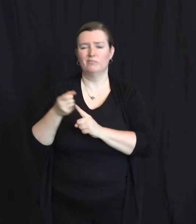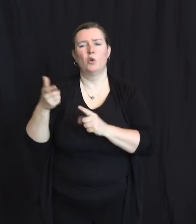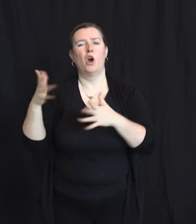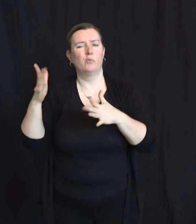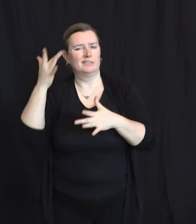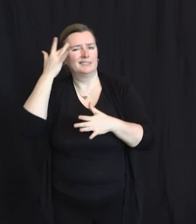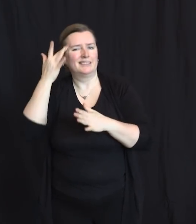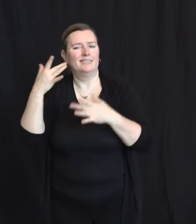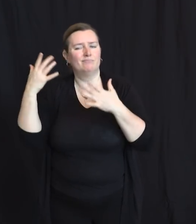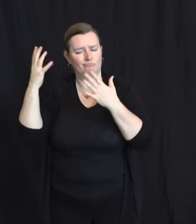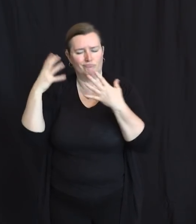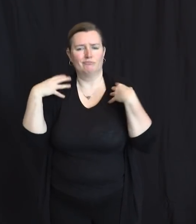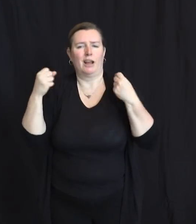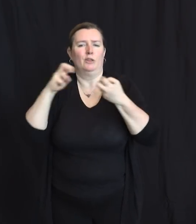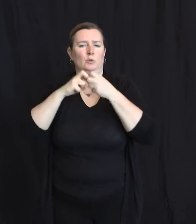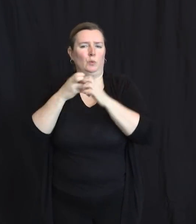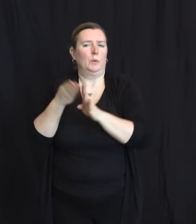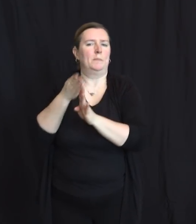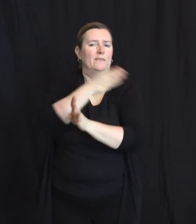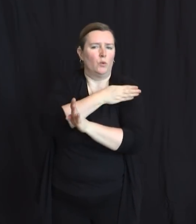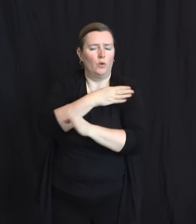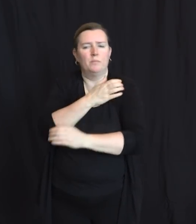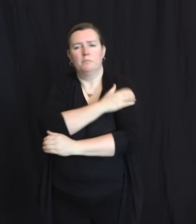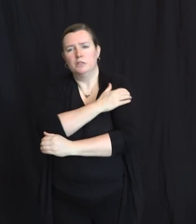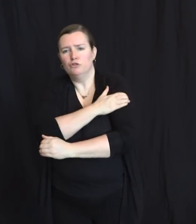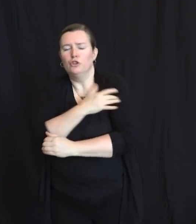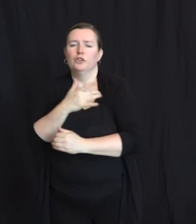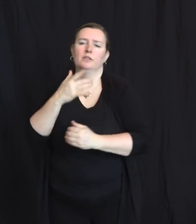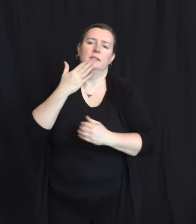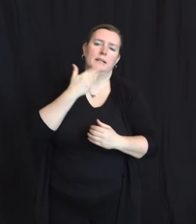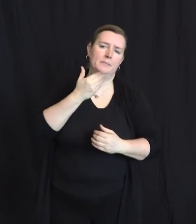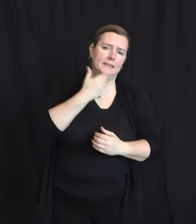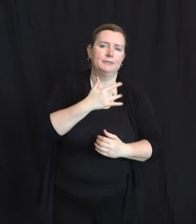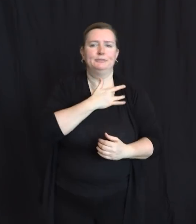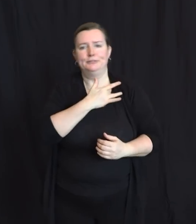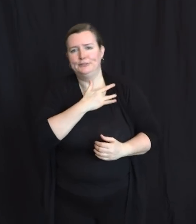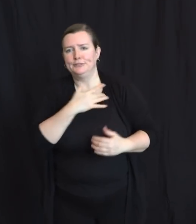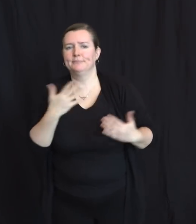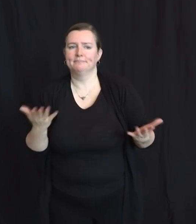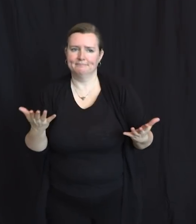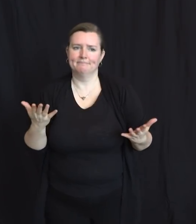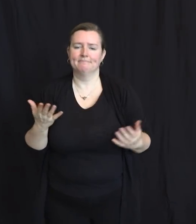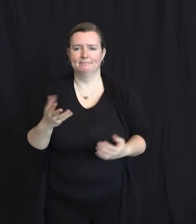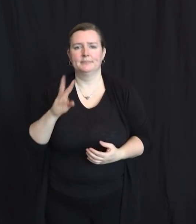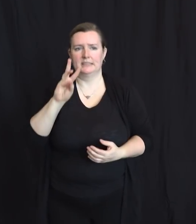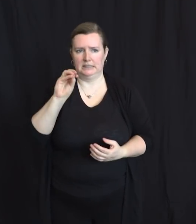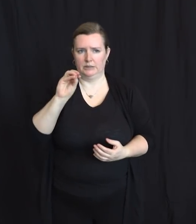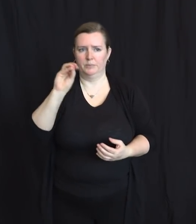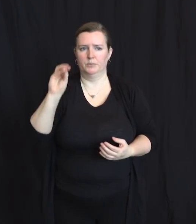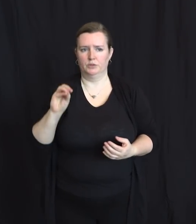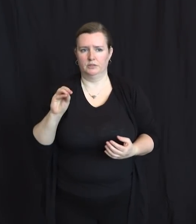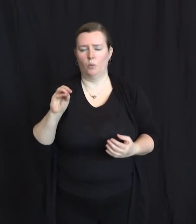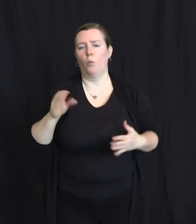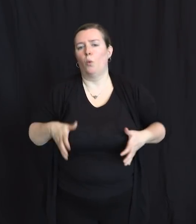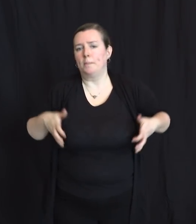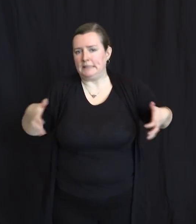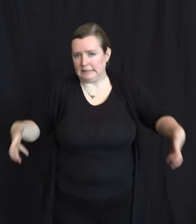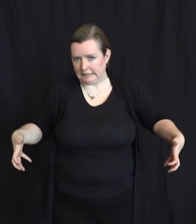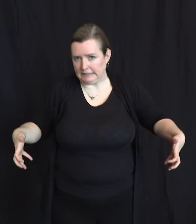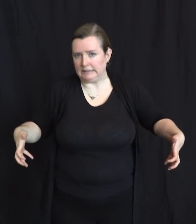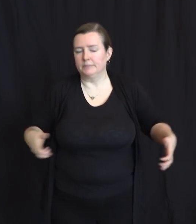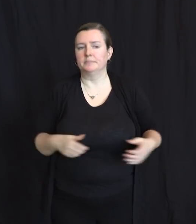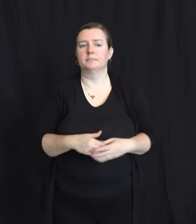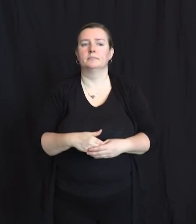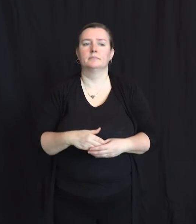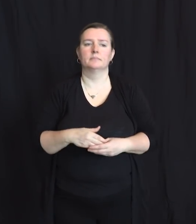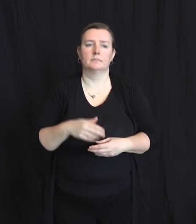were hypertension, 56.6%, obesity, 41.7%, and